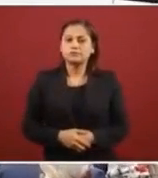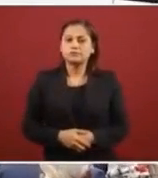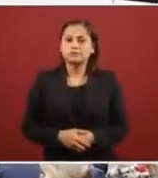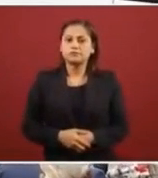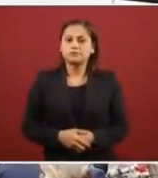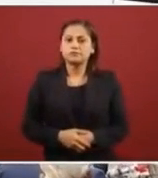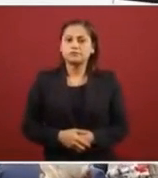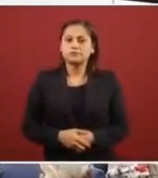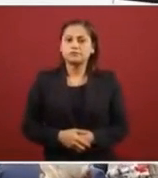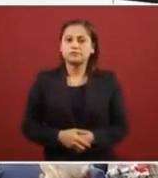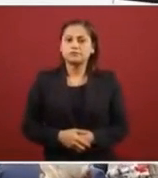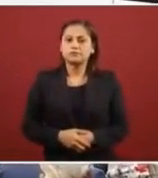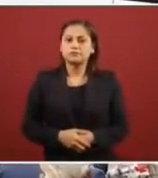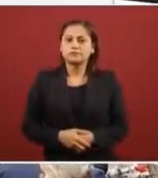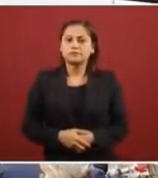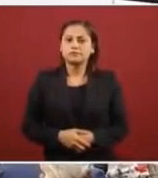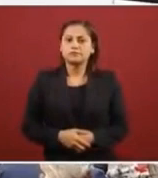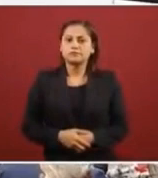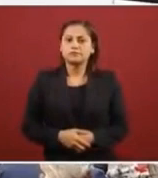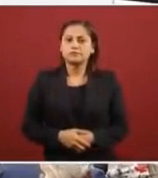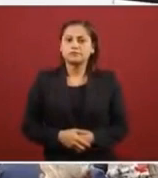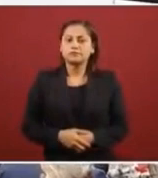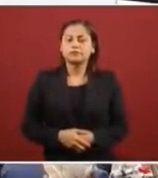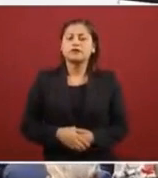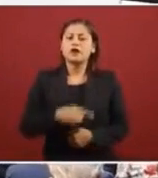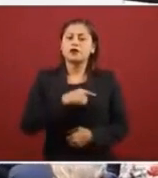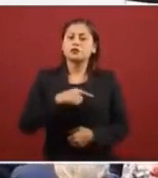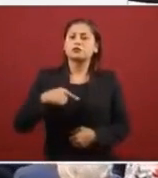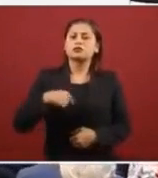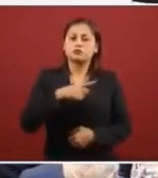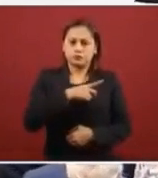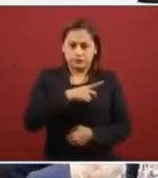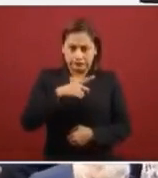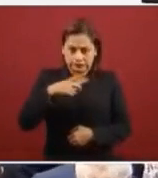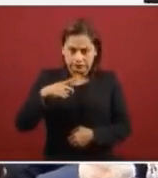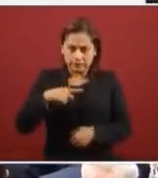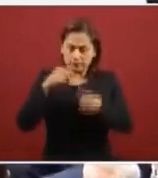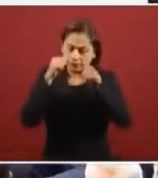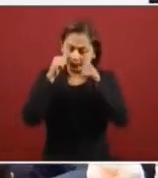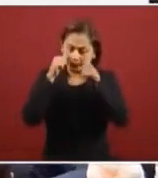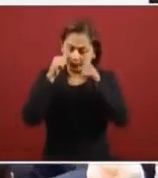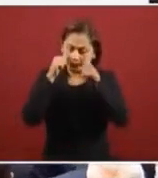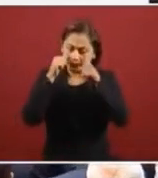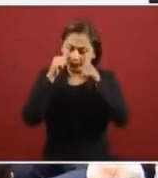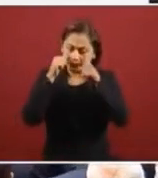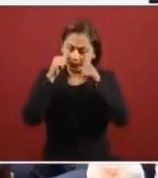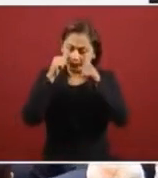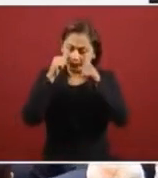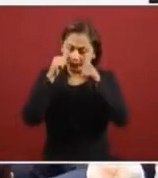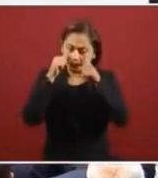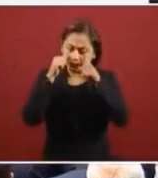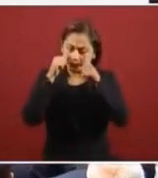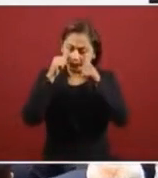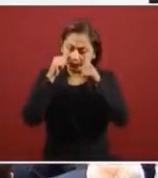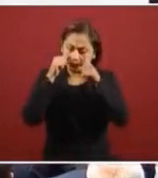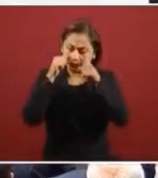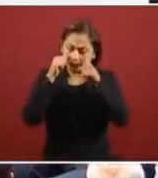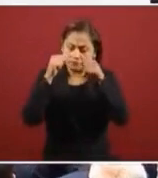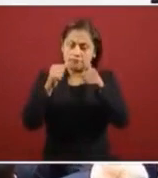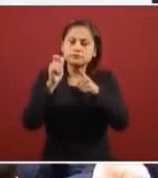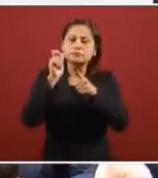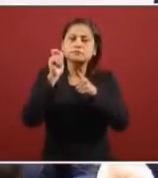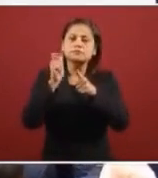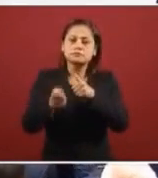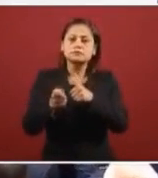let us keep in mind that this that this very thin